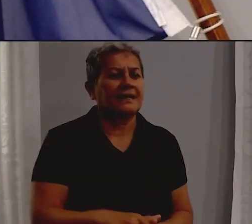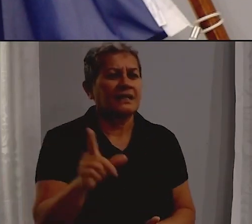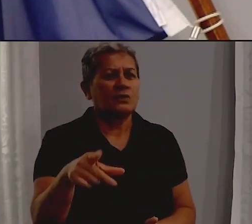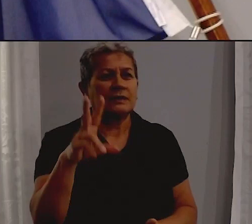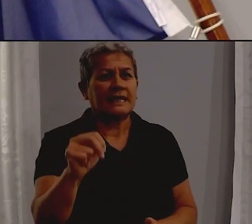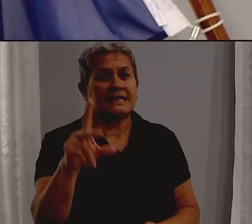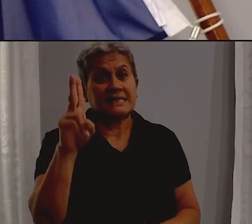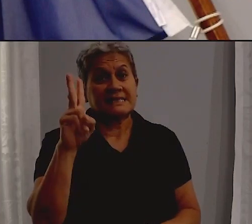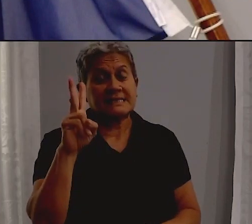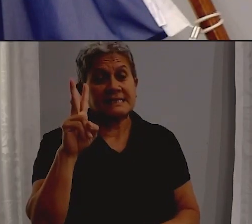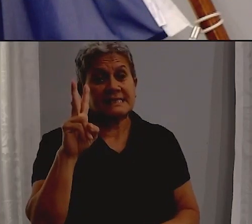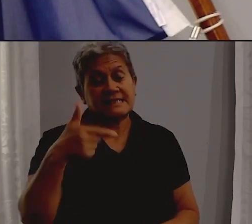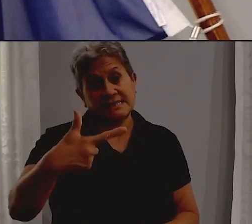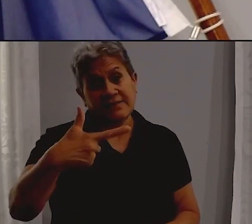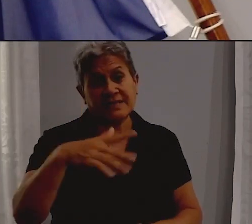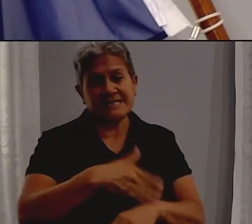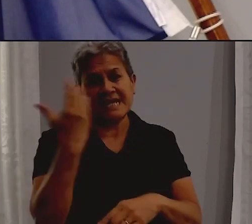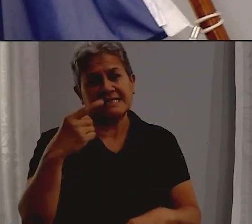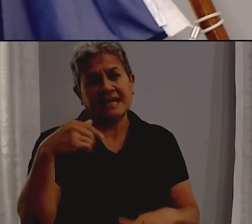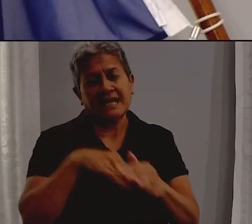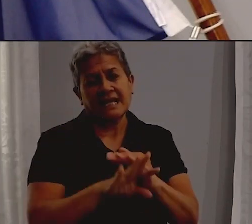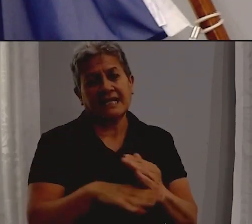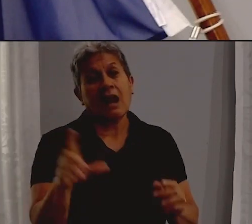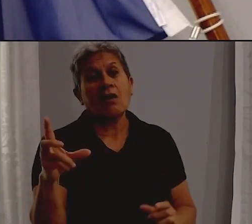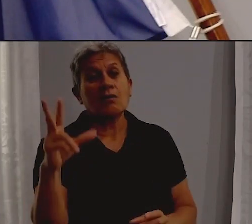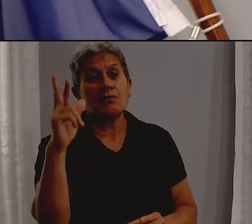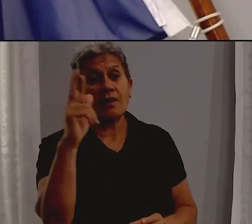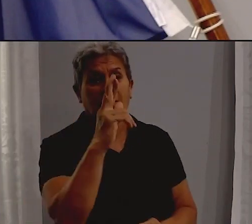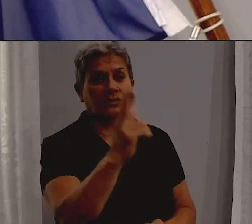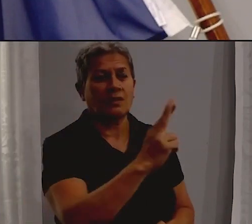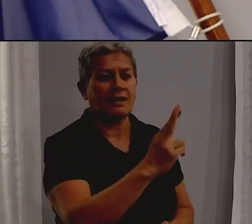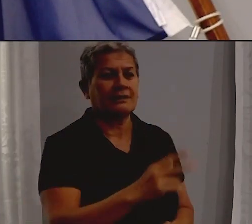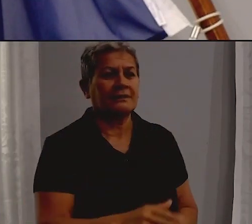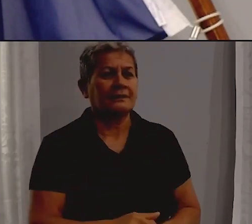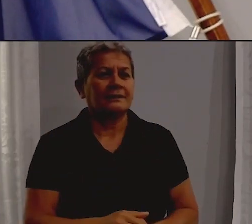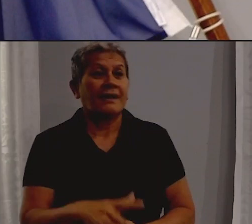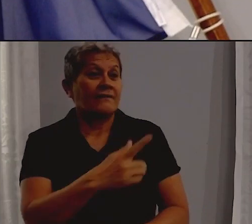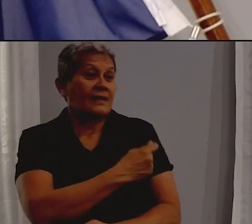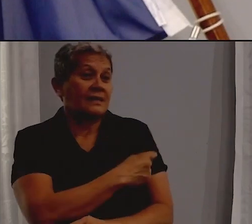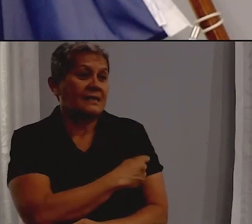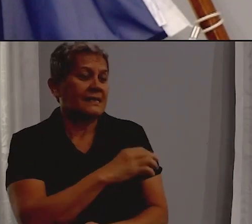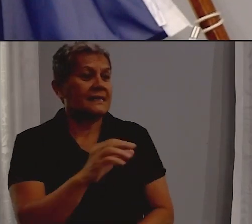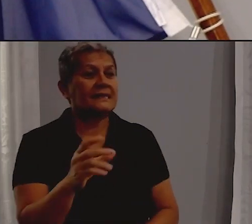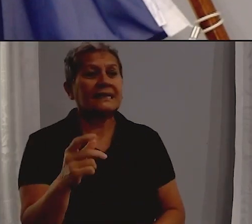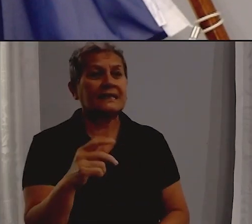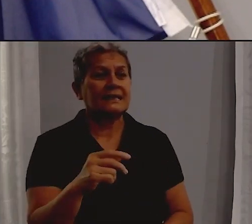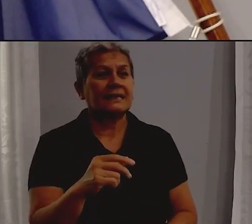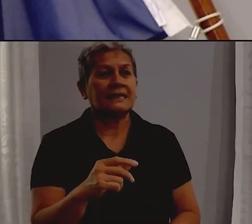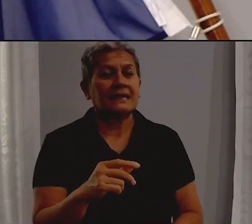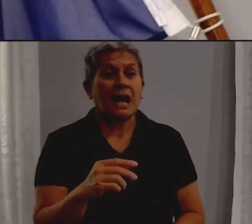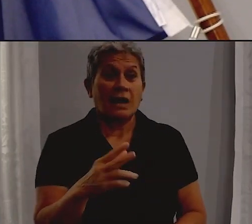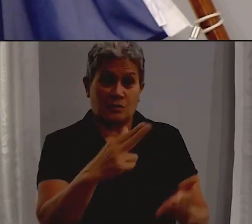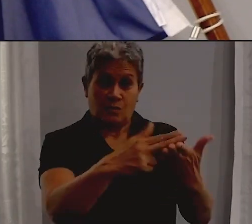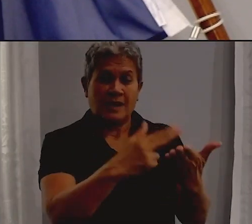travel. Note that the vaccination requirement does not apply to those resident in the Cook Islands prior to the 13th of